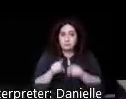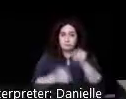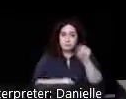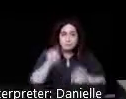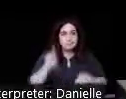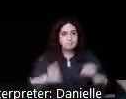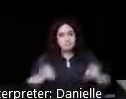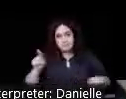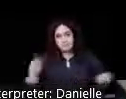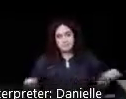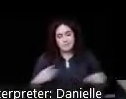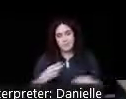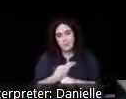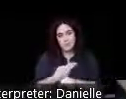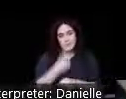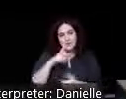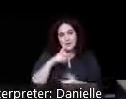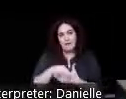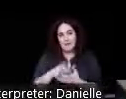papers.